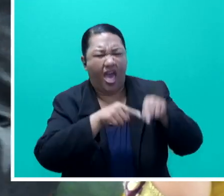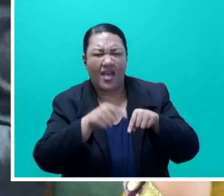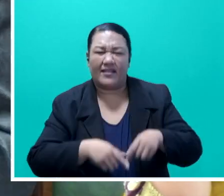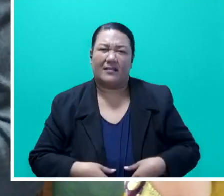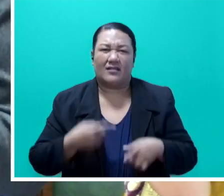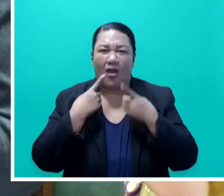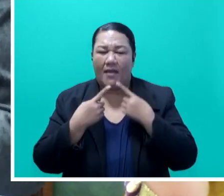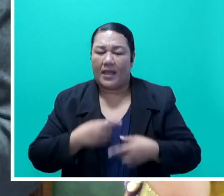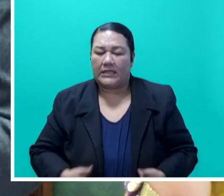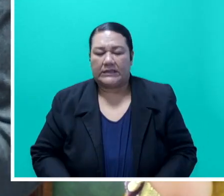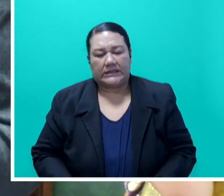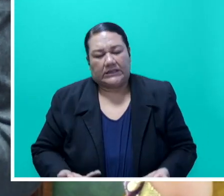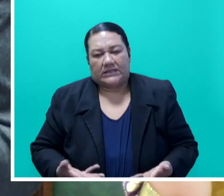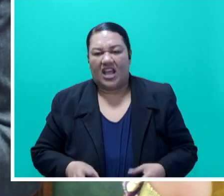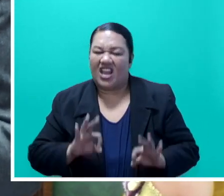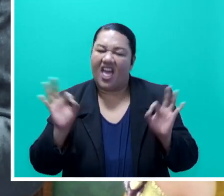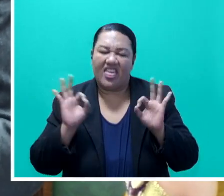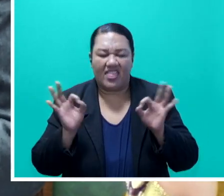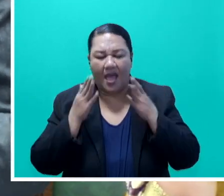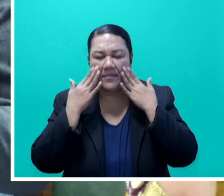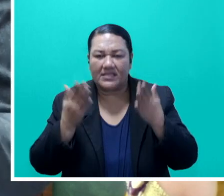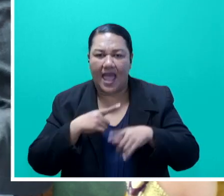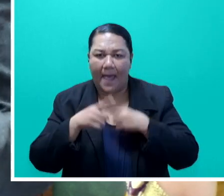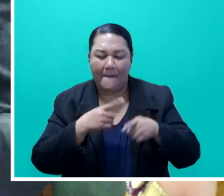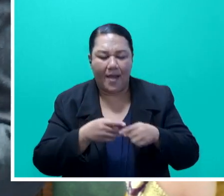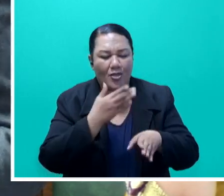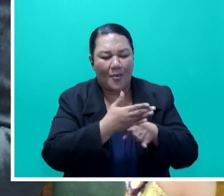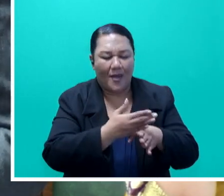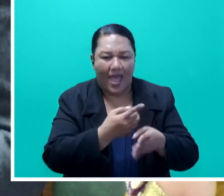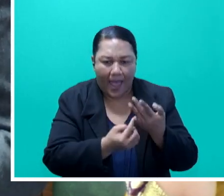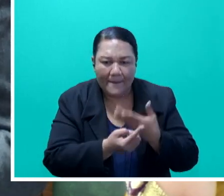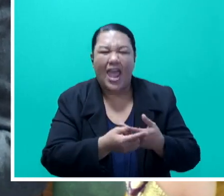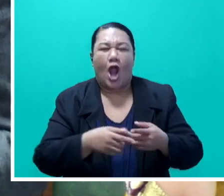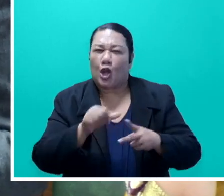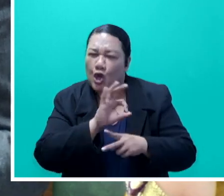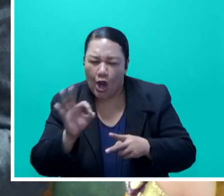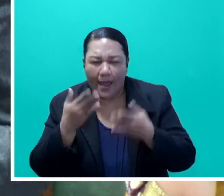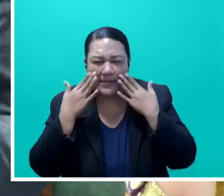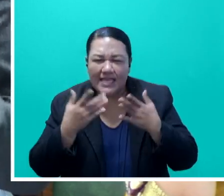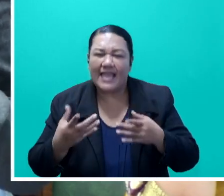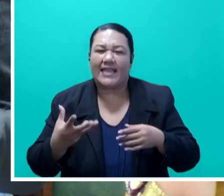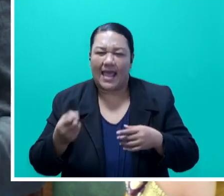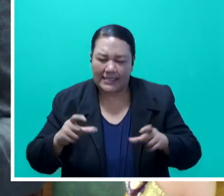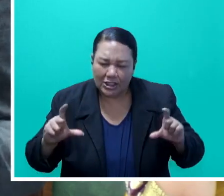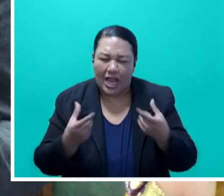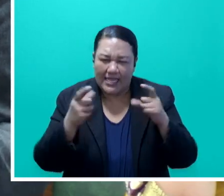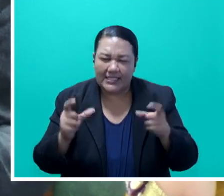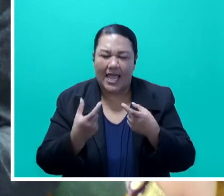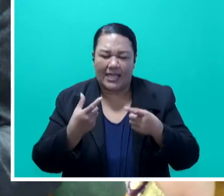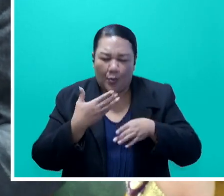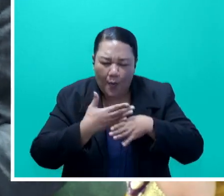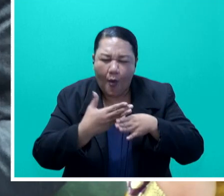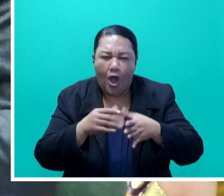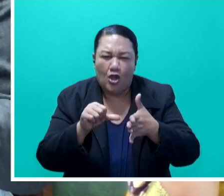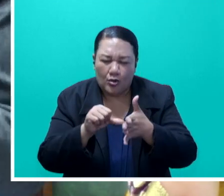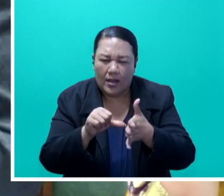comments, obviously don't appreciate the fact that these are everyday challenges that we face. What they don't also mention